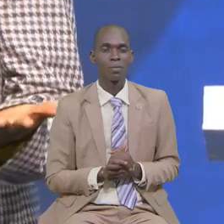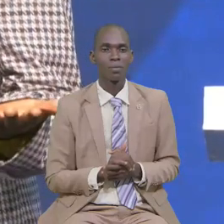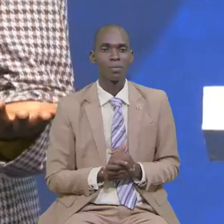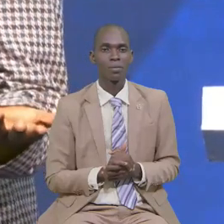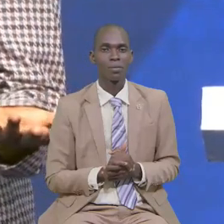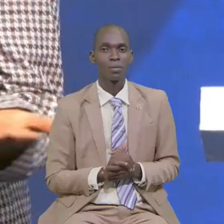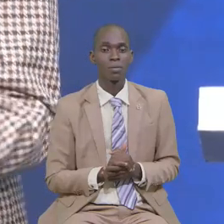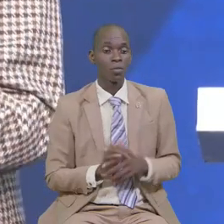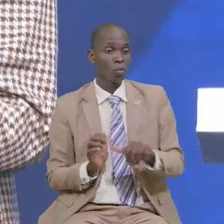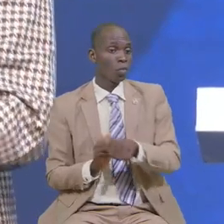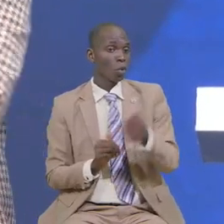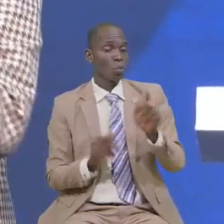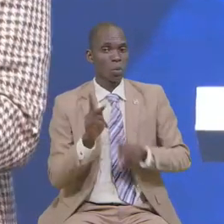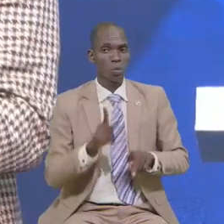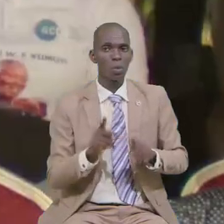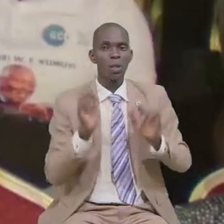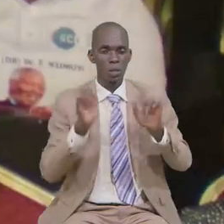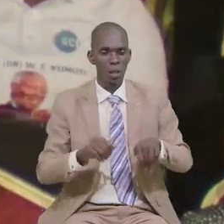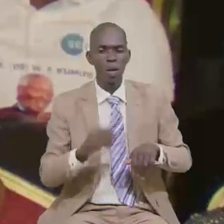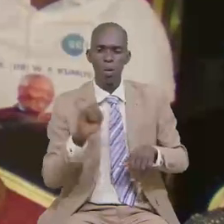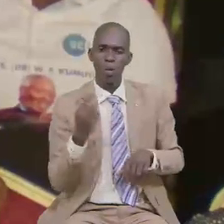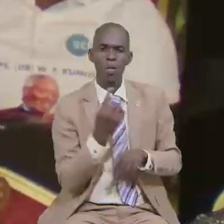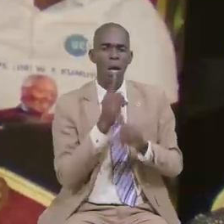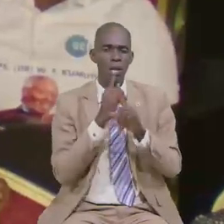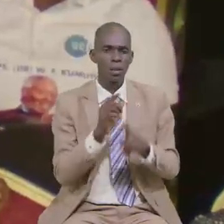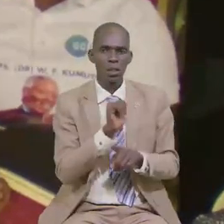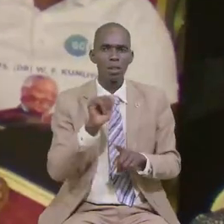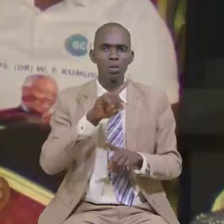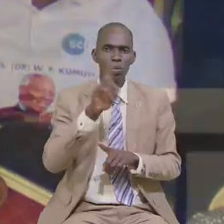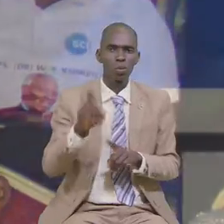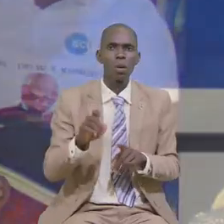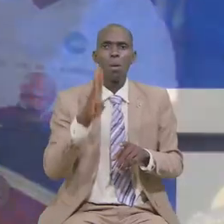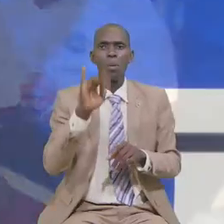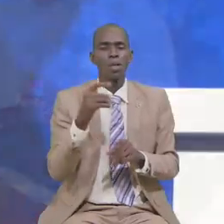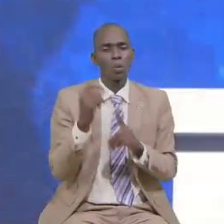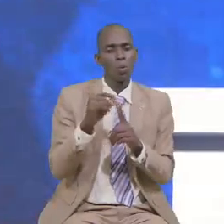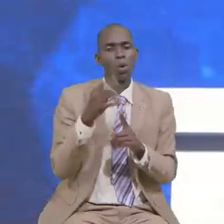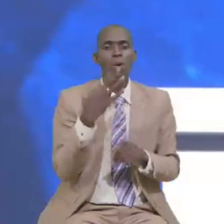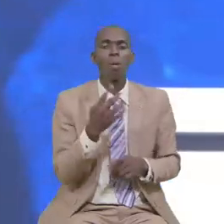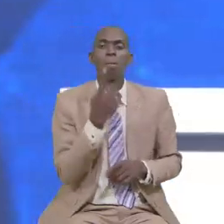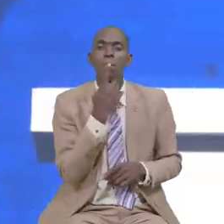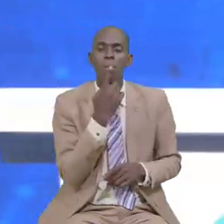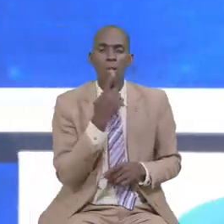Other people can only answer such a question by the word of mouth.